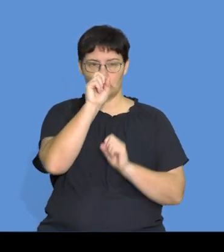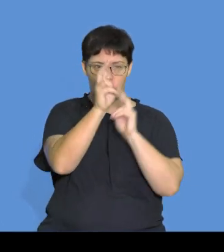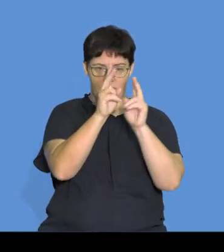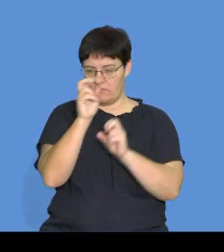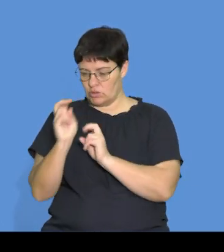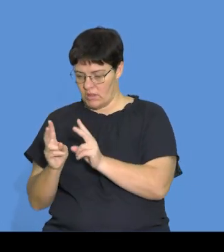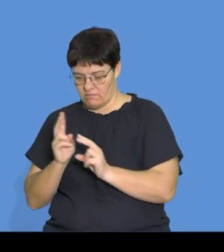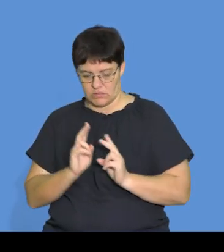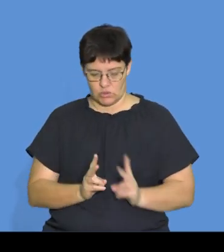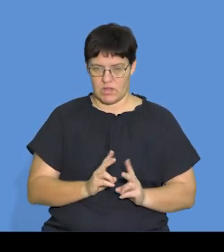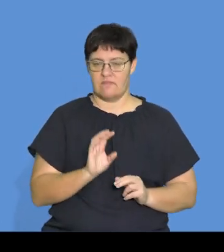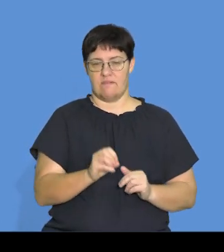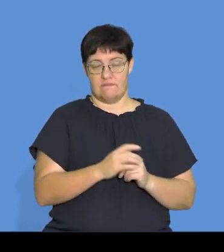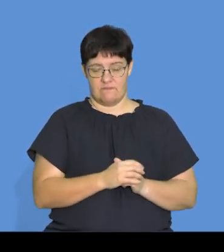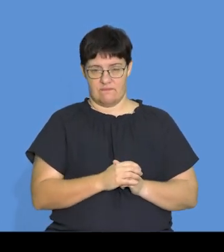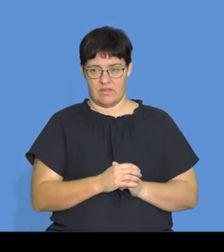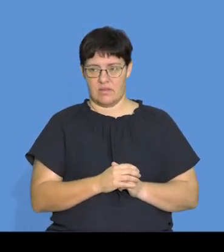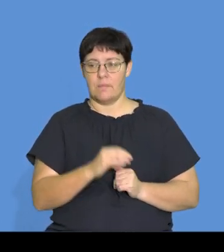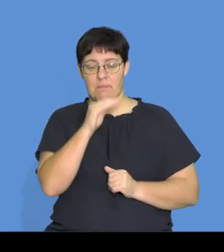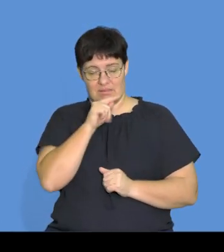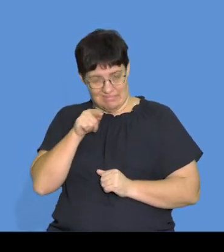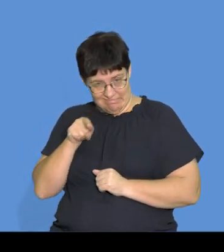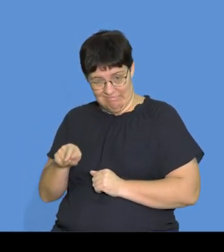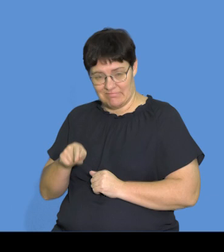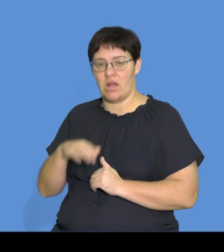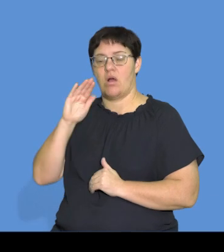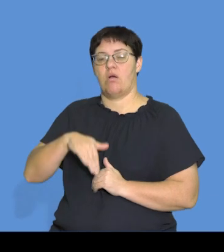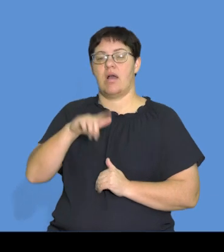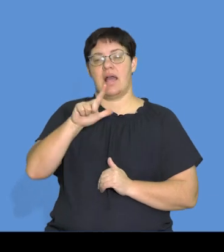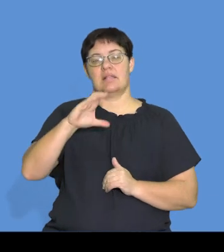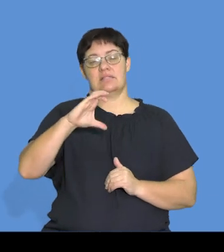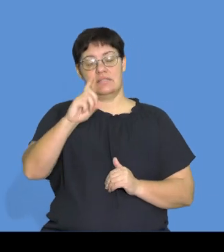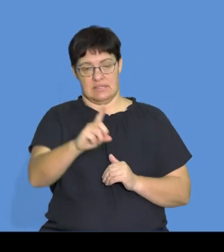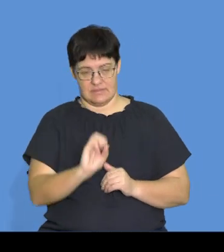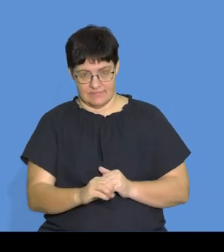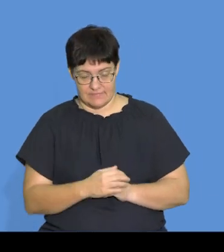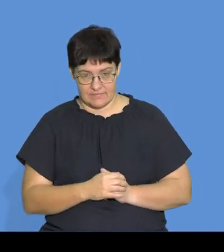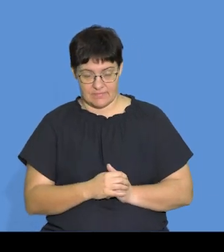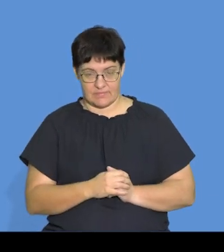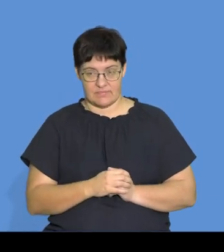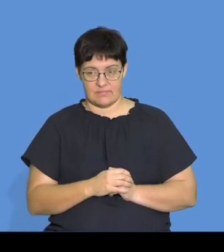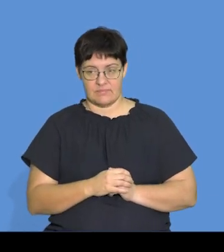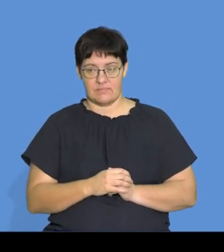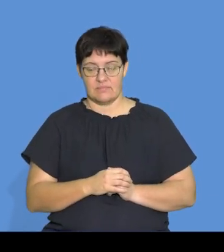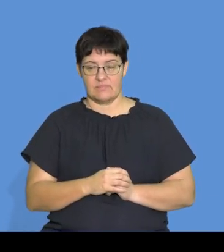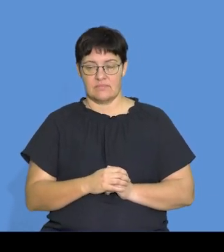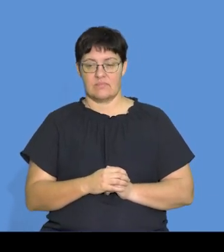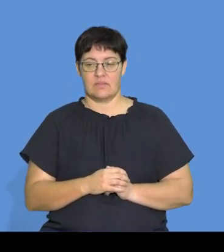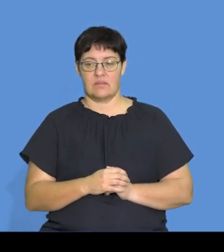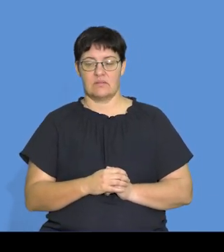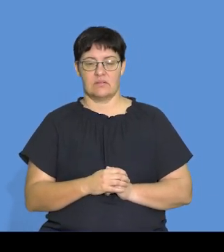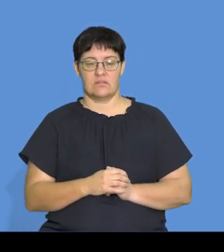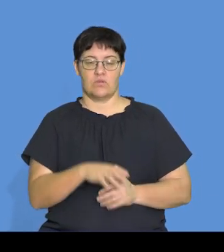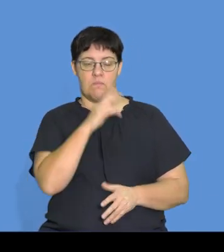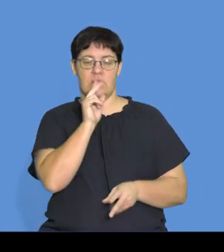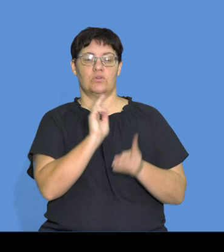have a 12, I have a 12. So that's what the lowest common denominator will then be here. So that will be